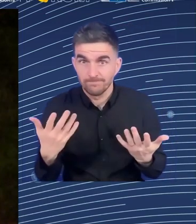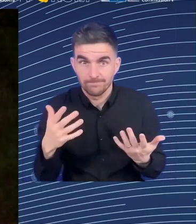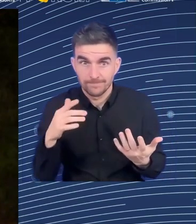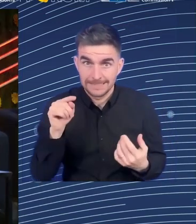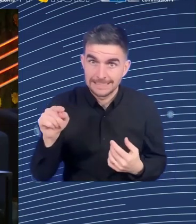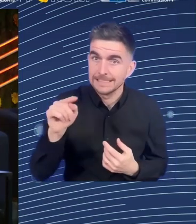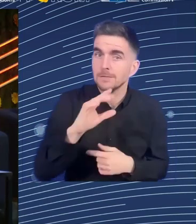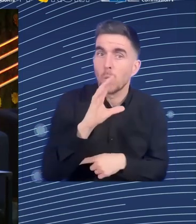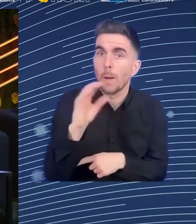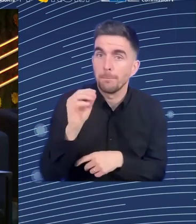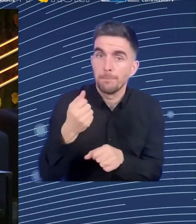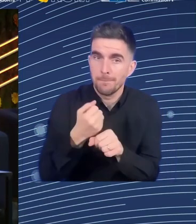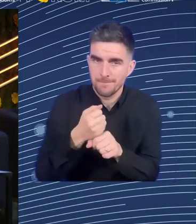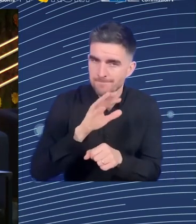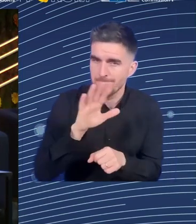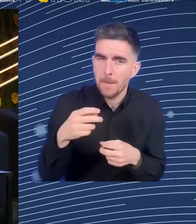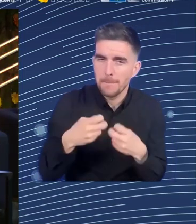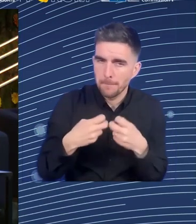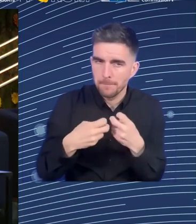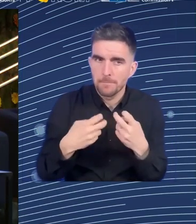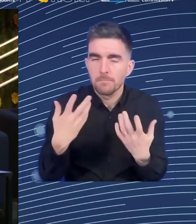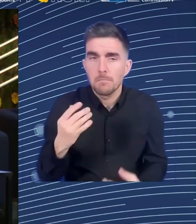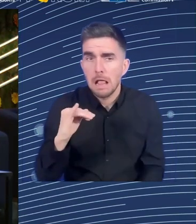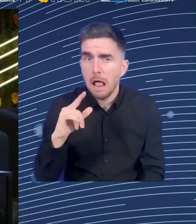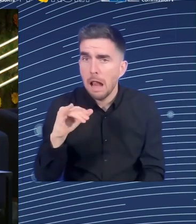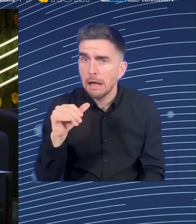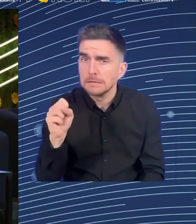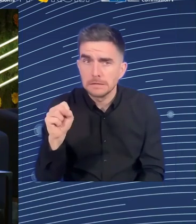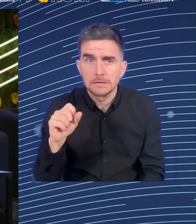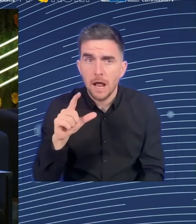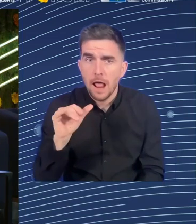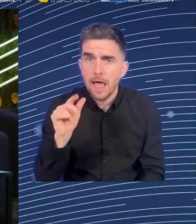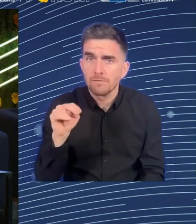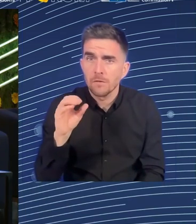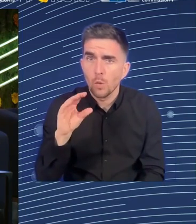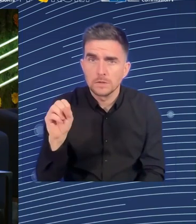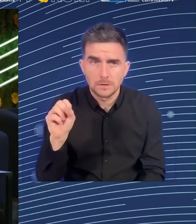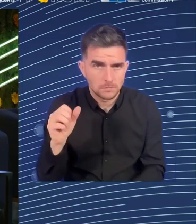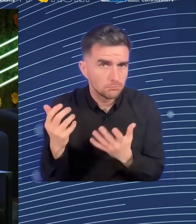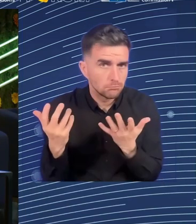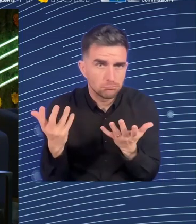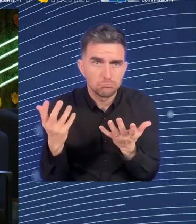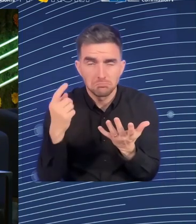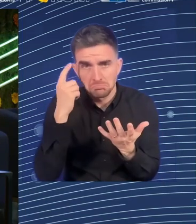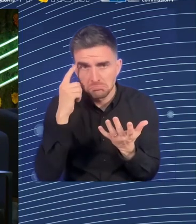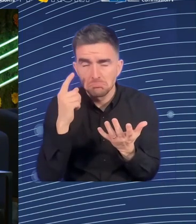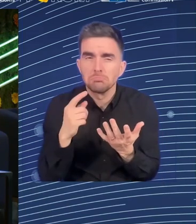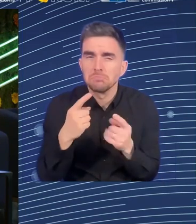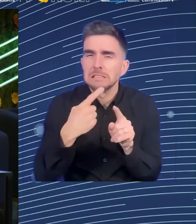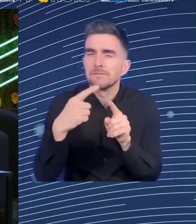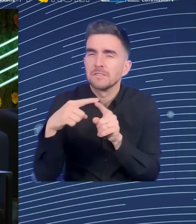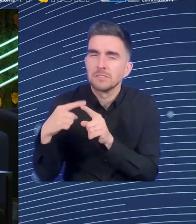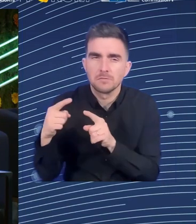companies, that's exactly where that comes in, the work organization, the work environment. So it's important to understand that if we look